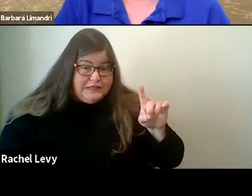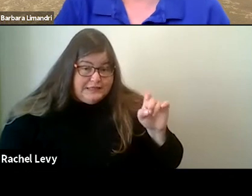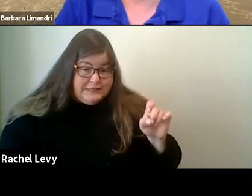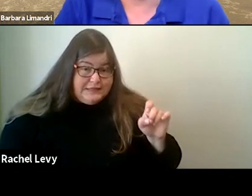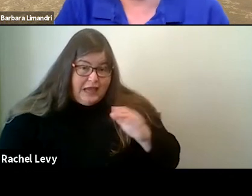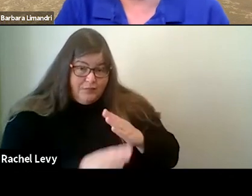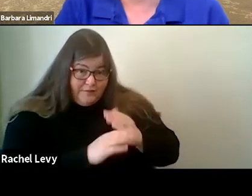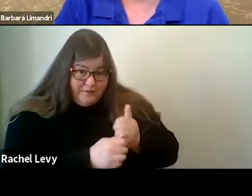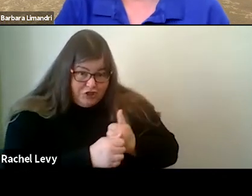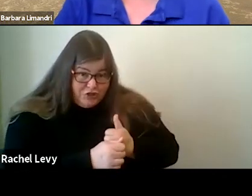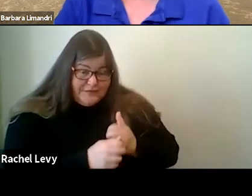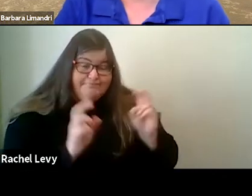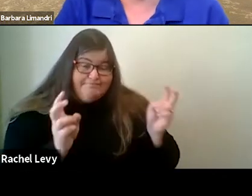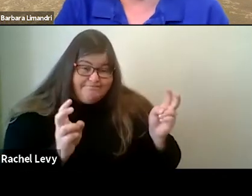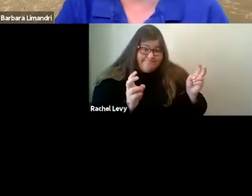have everyone